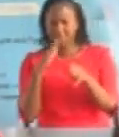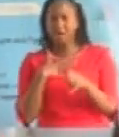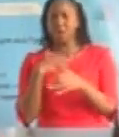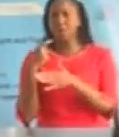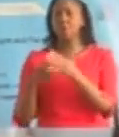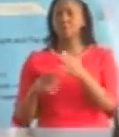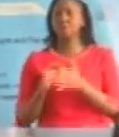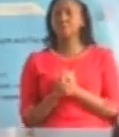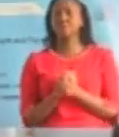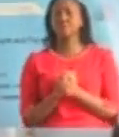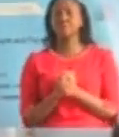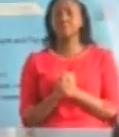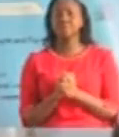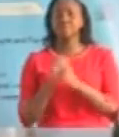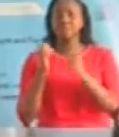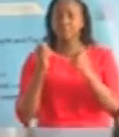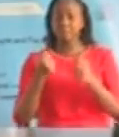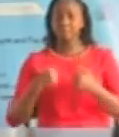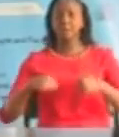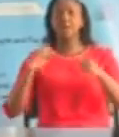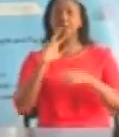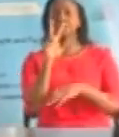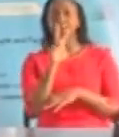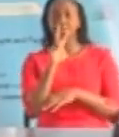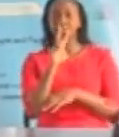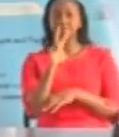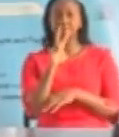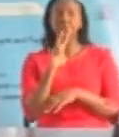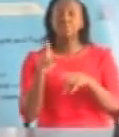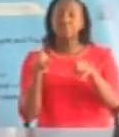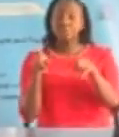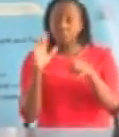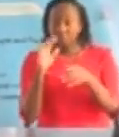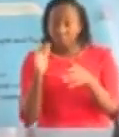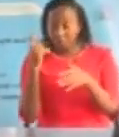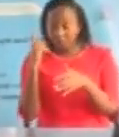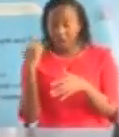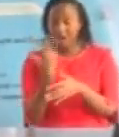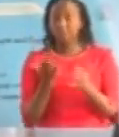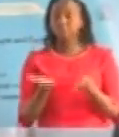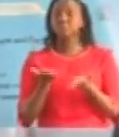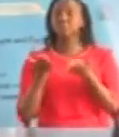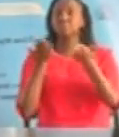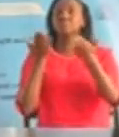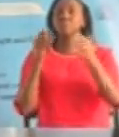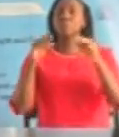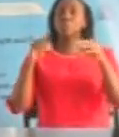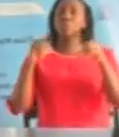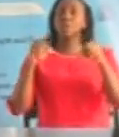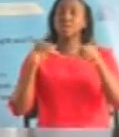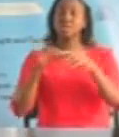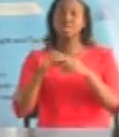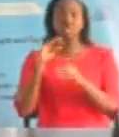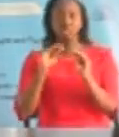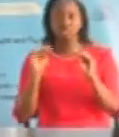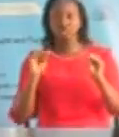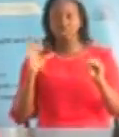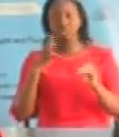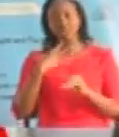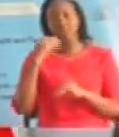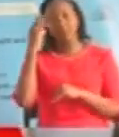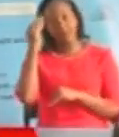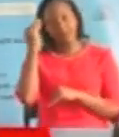Madam Chancellor, further, in order to improve service delivery and quality in teaching and learning,